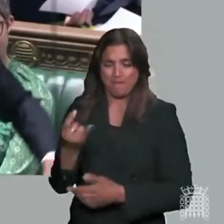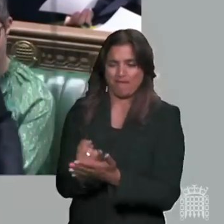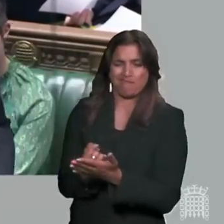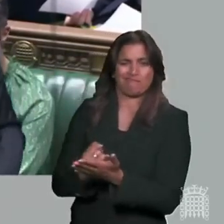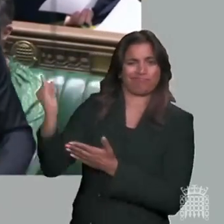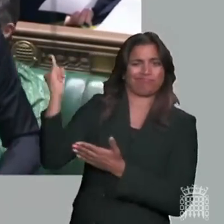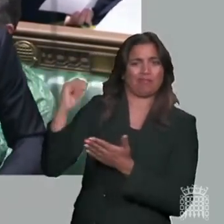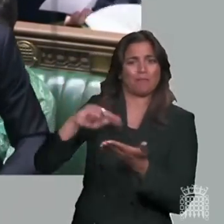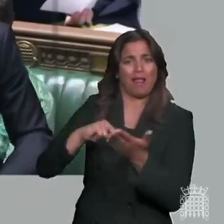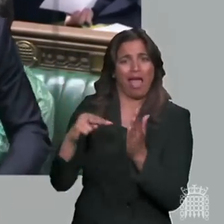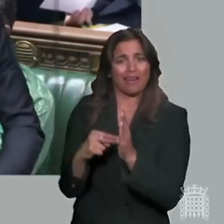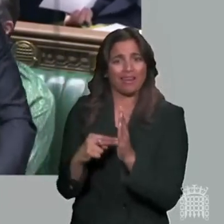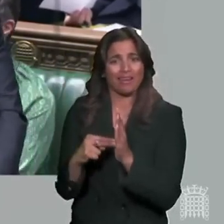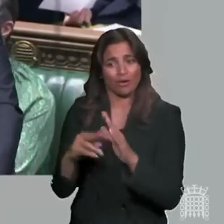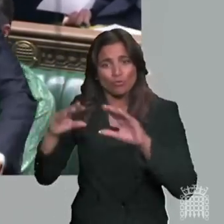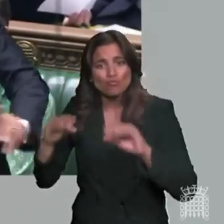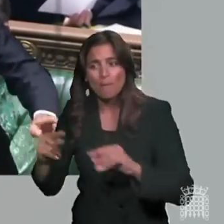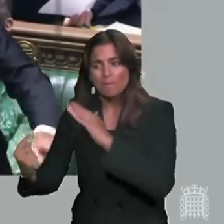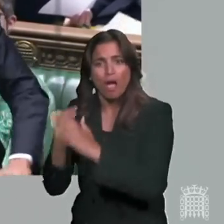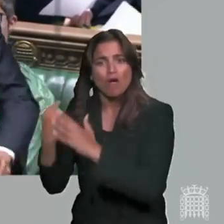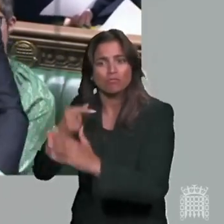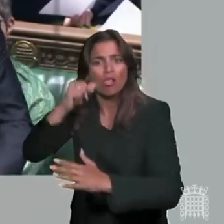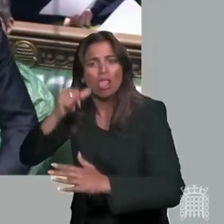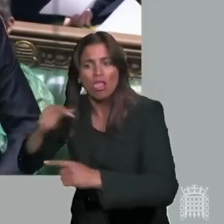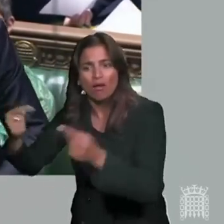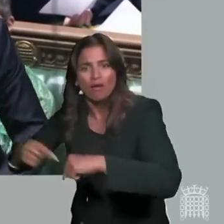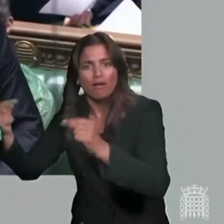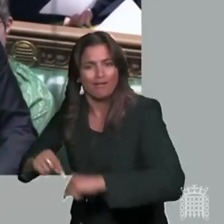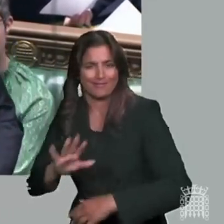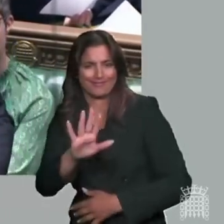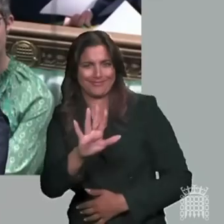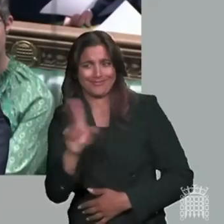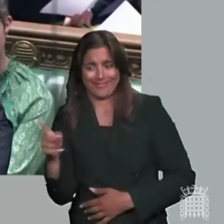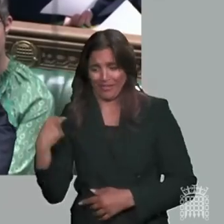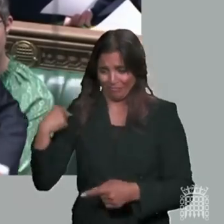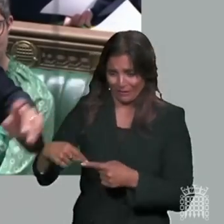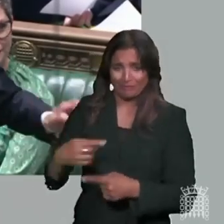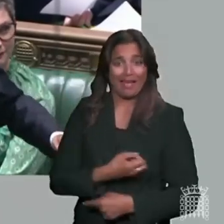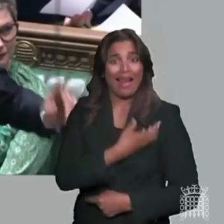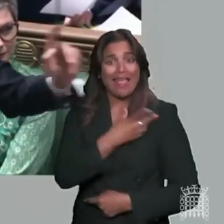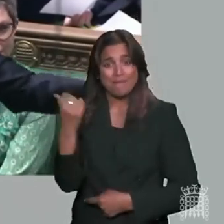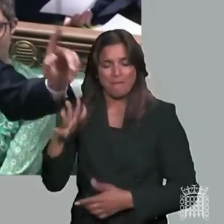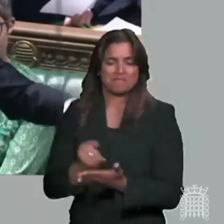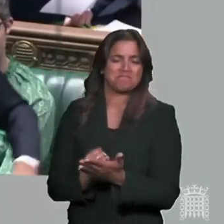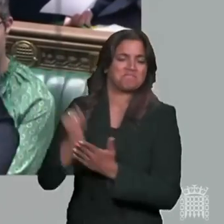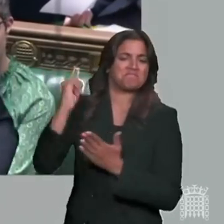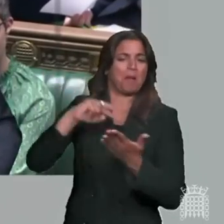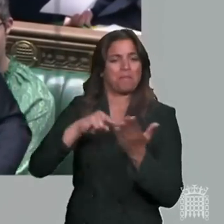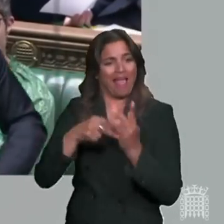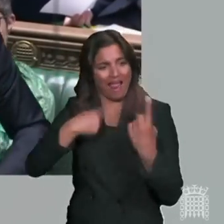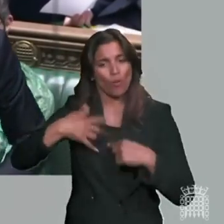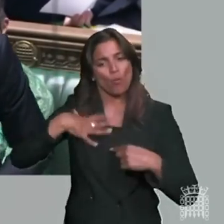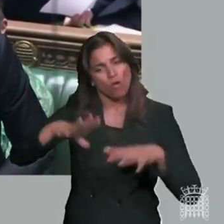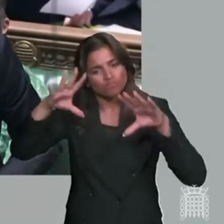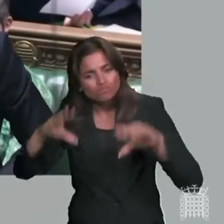to tackle illegal migration. Just this week, it was the Labour Party that voted against plans to tackle disruptive